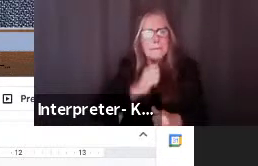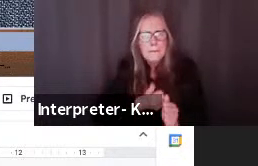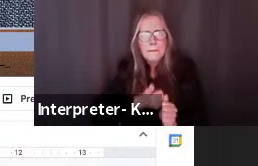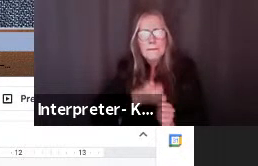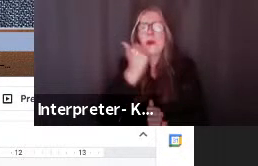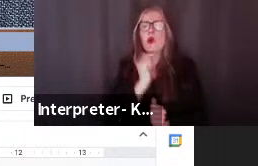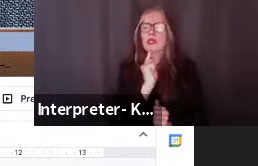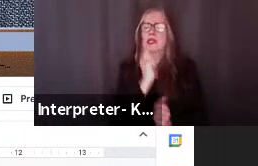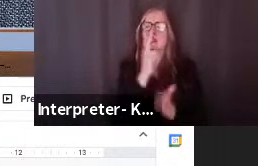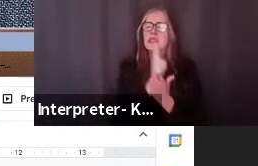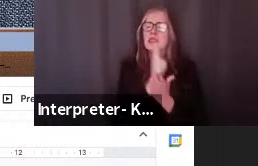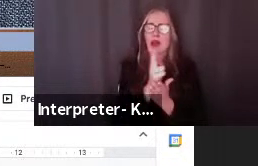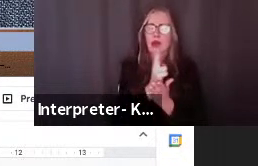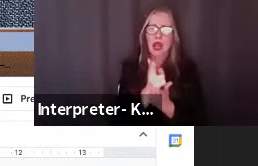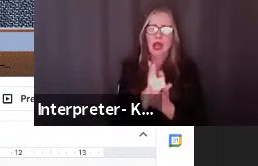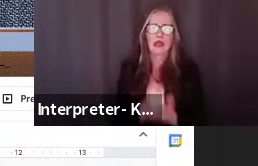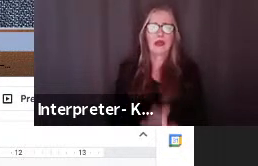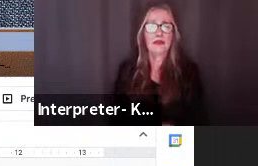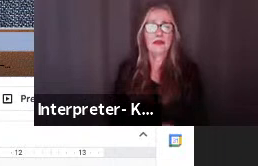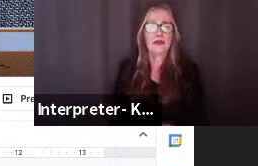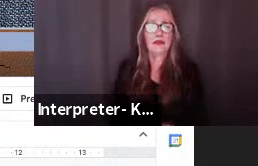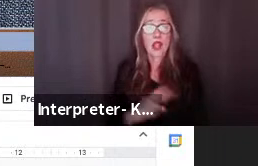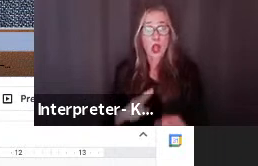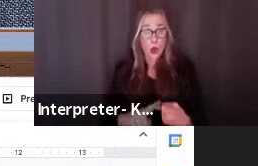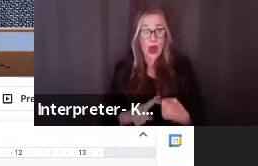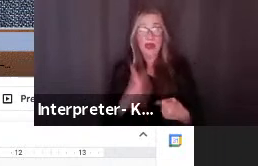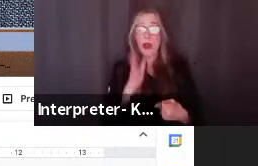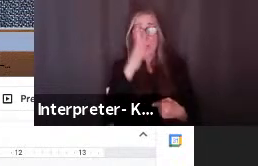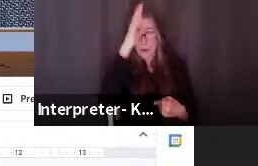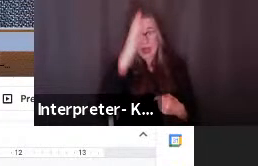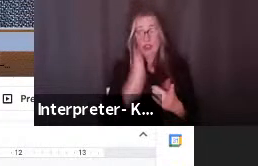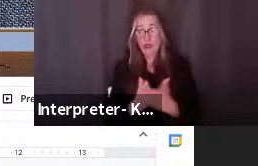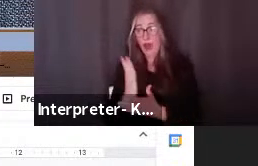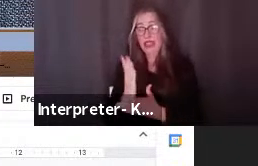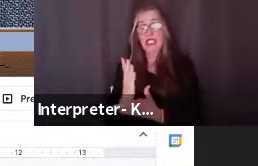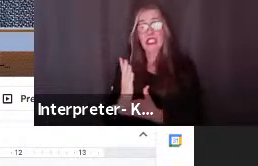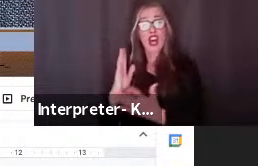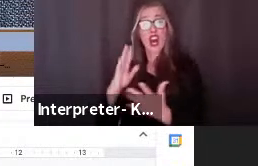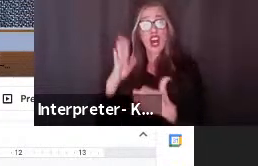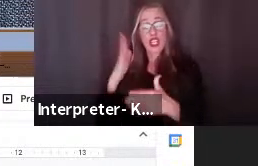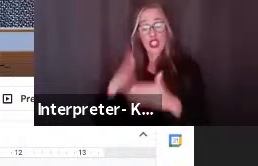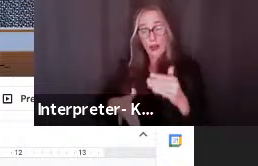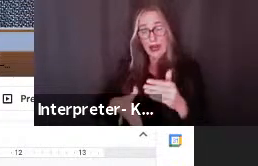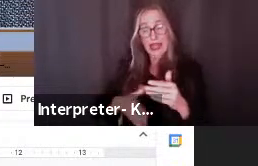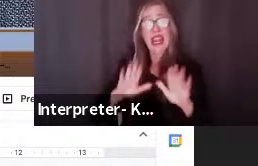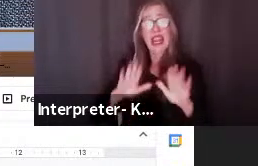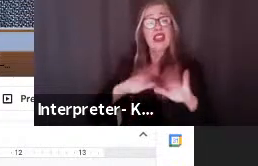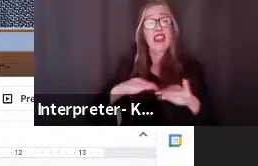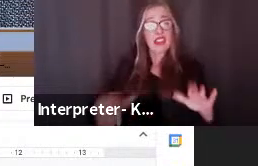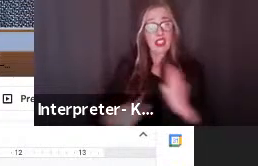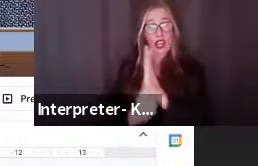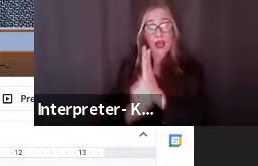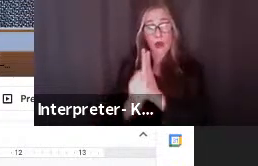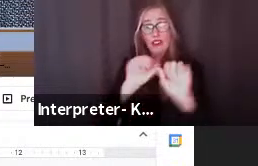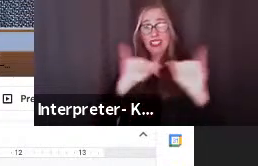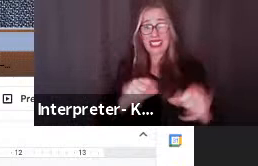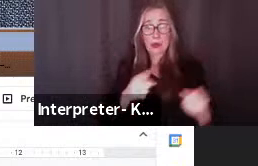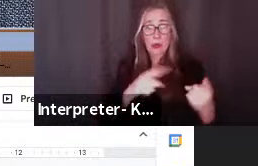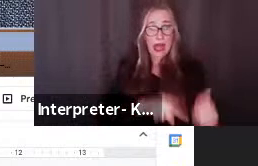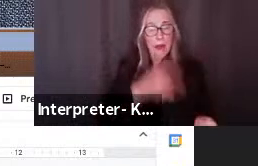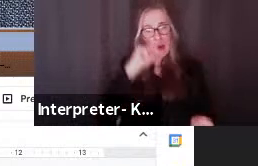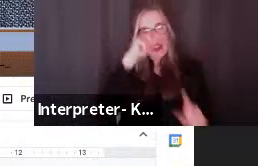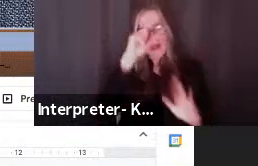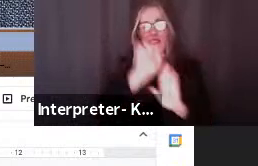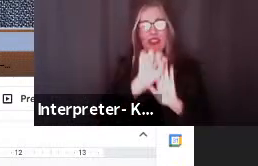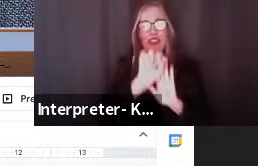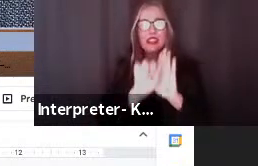so when you do have termination of parental rights intrusion the child welfare system is where this is happening so it's a state entity responding